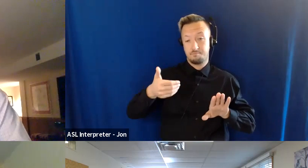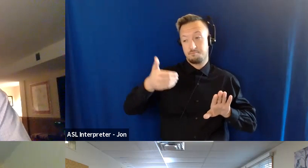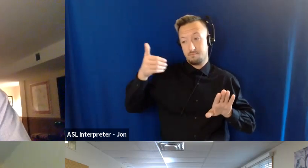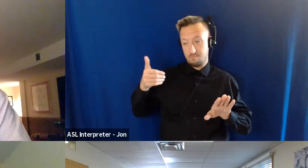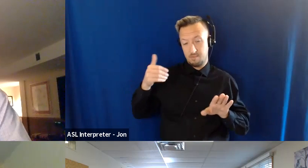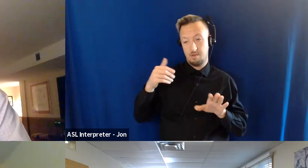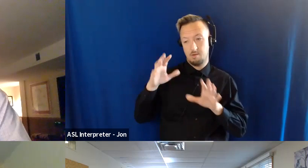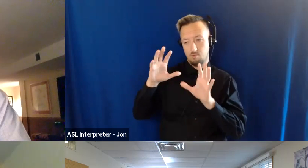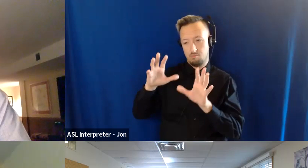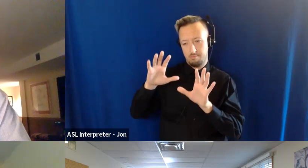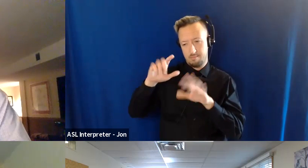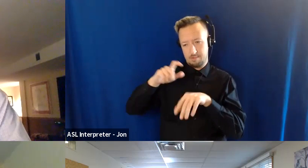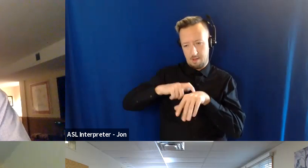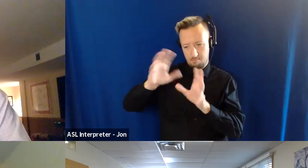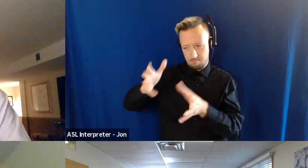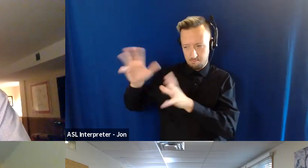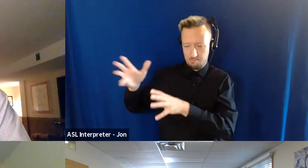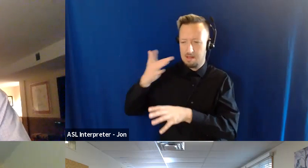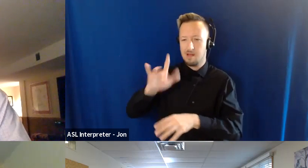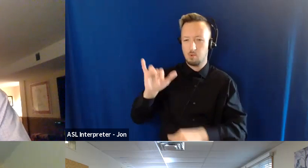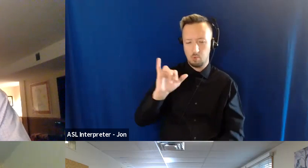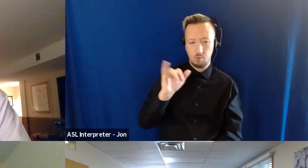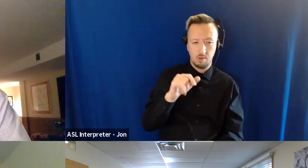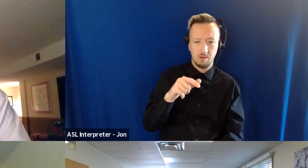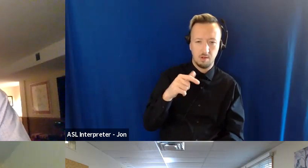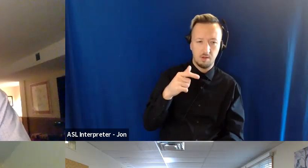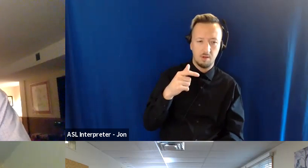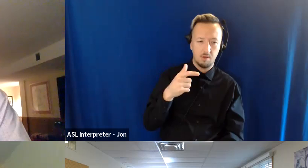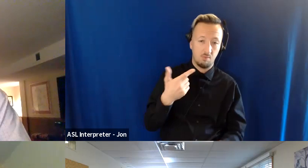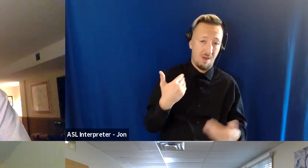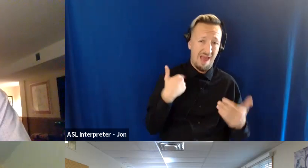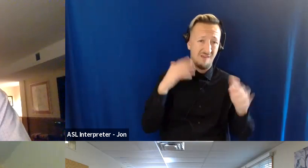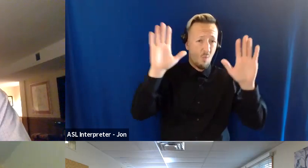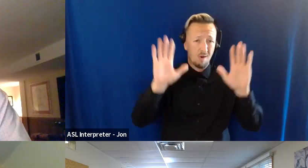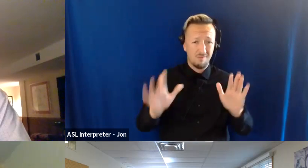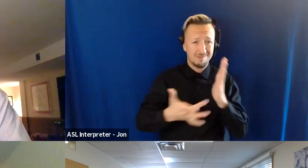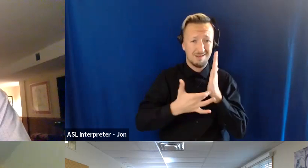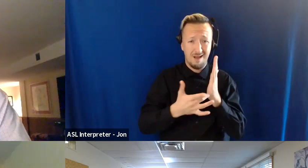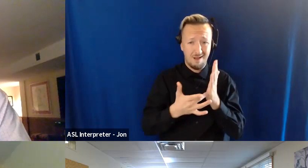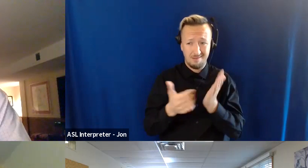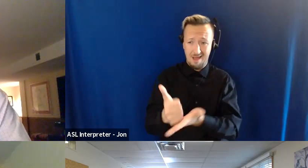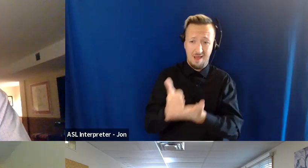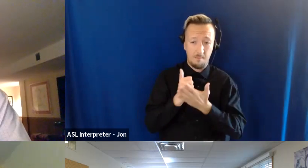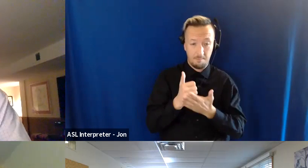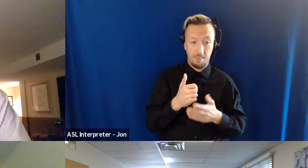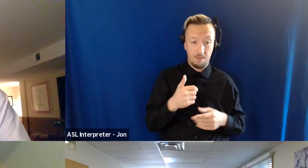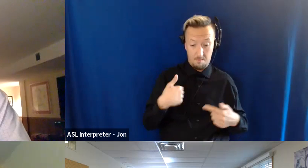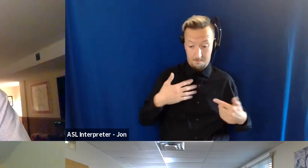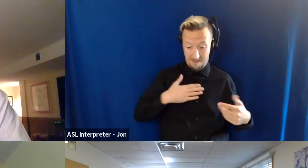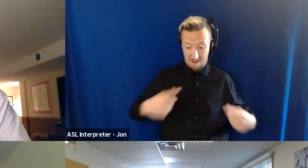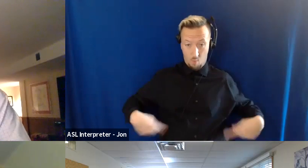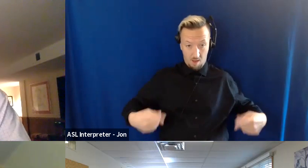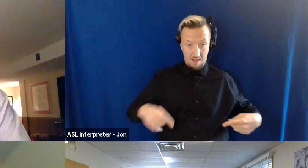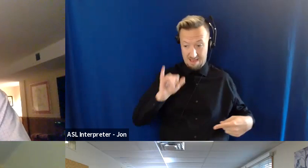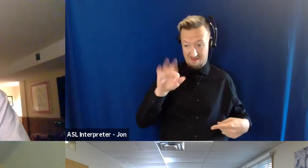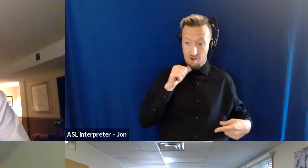well. Like I said, and some of you, even you said, we got great technology that helps us out. If it weren't for my wheelchair, I